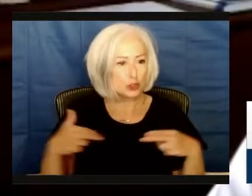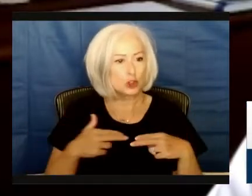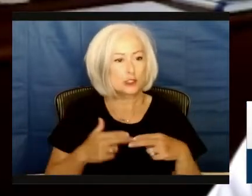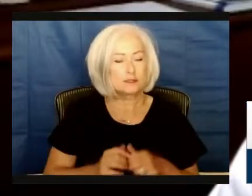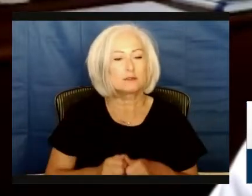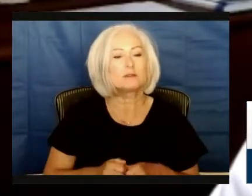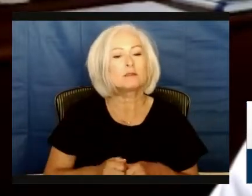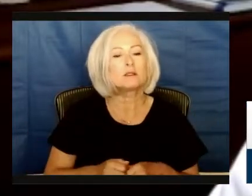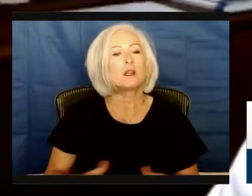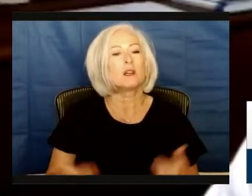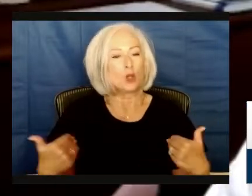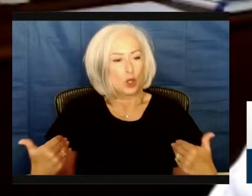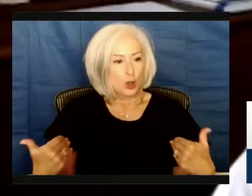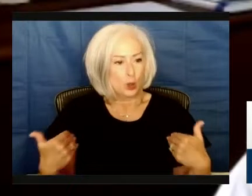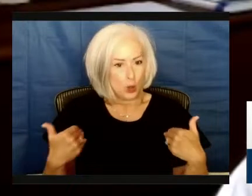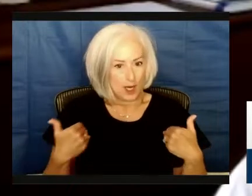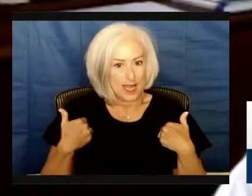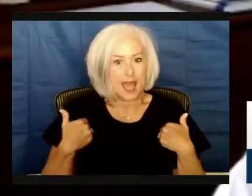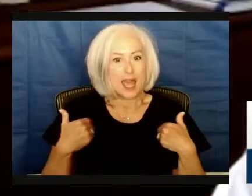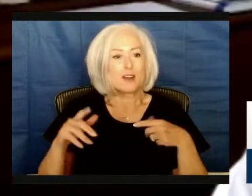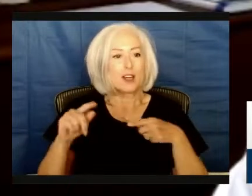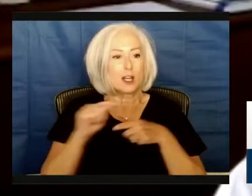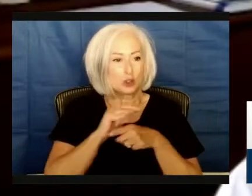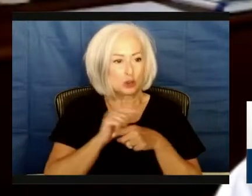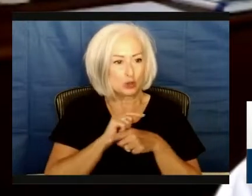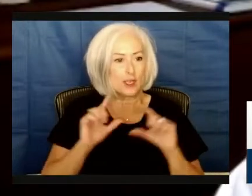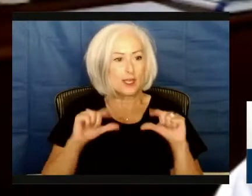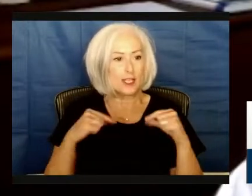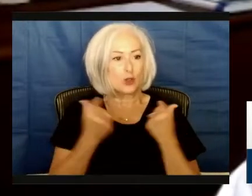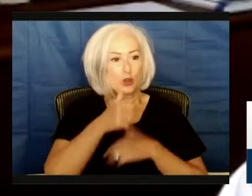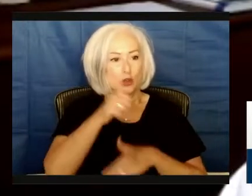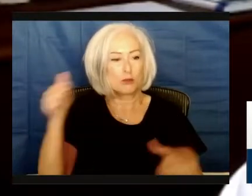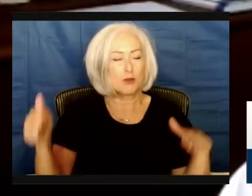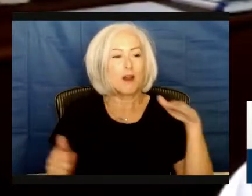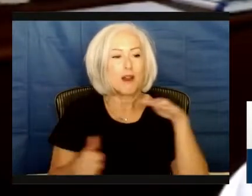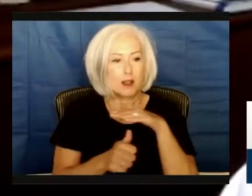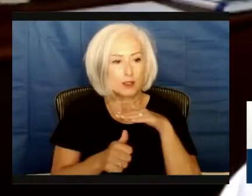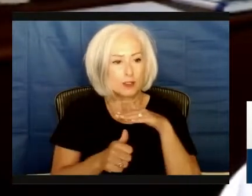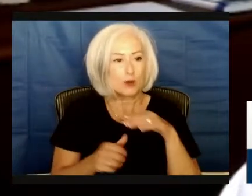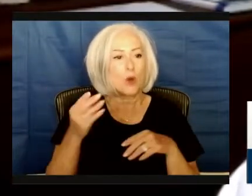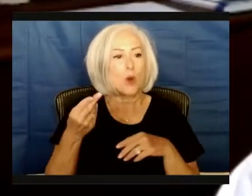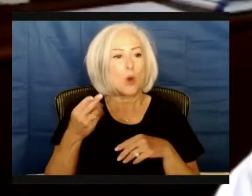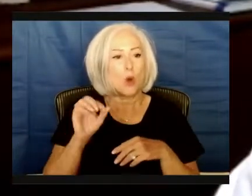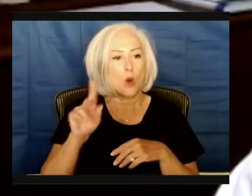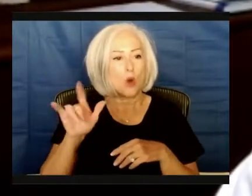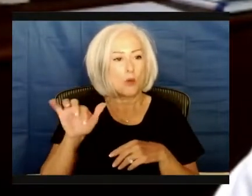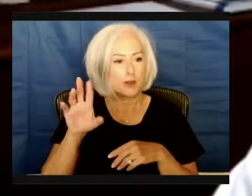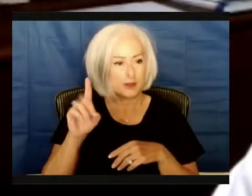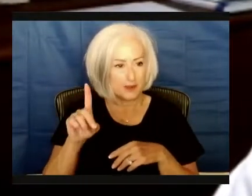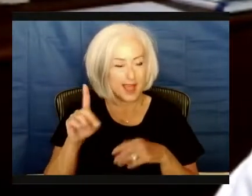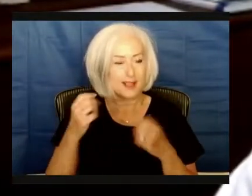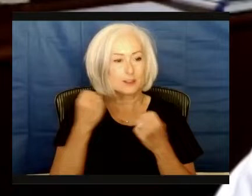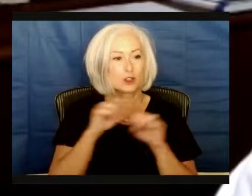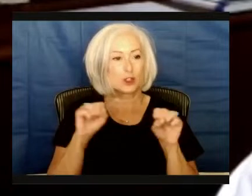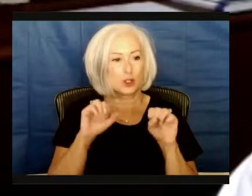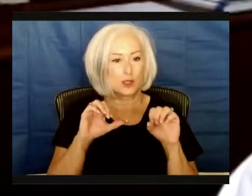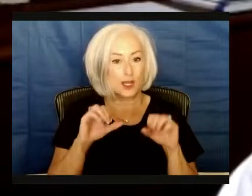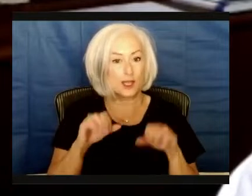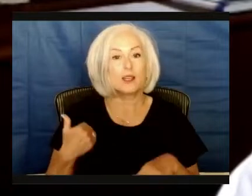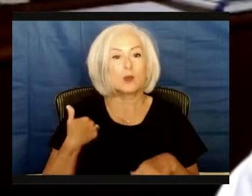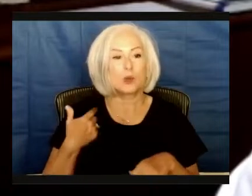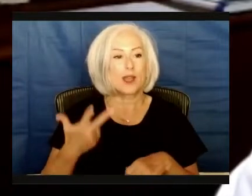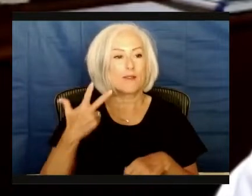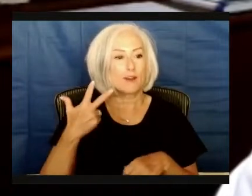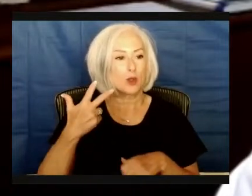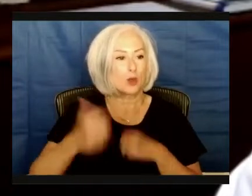have a training and exercise group under the Regional Homeland Security Coordinating Committee, and we have a 3-year training calendar where